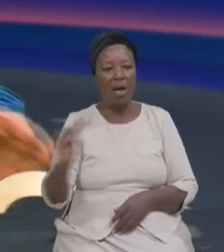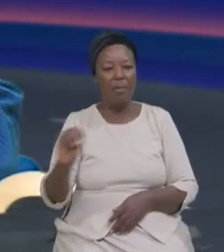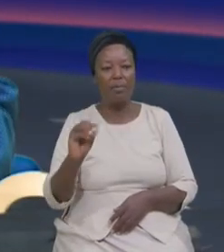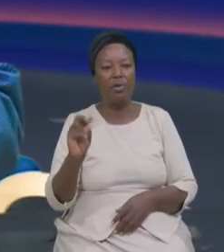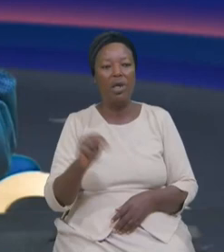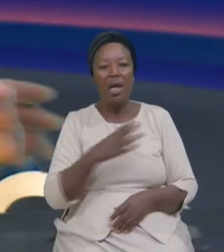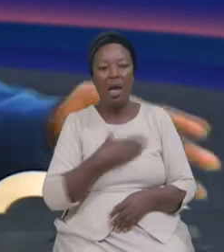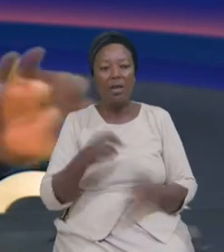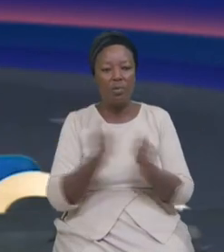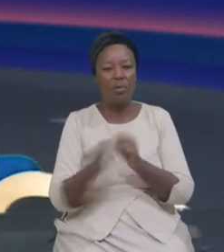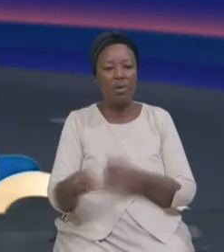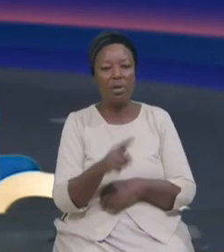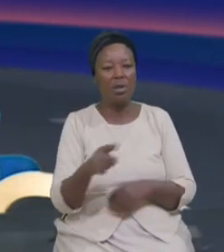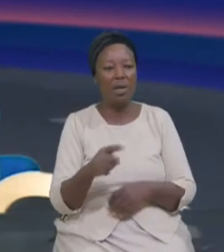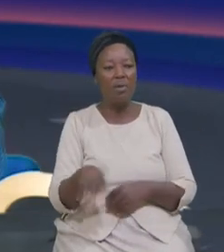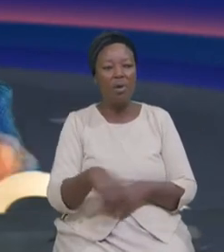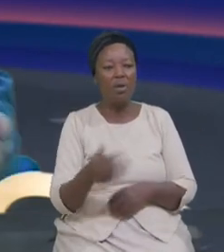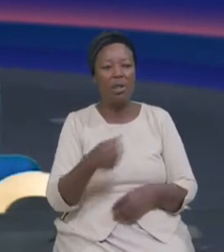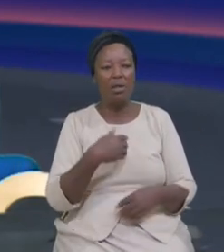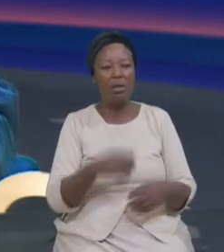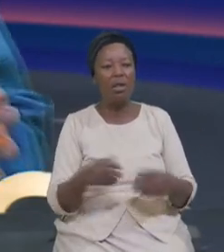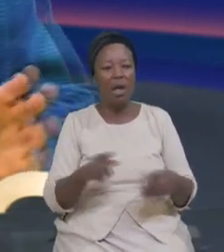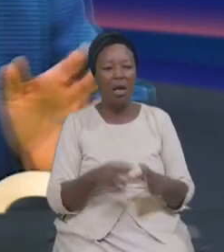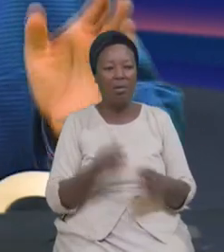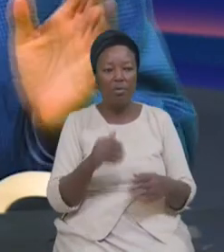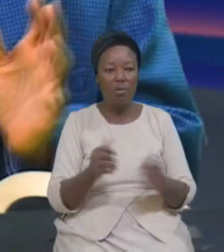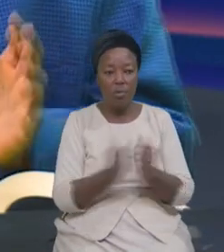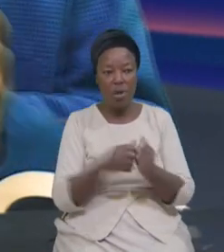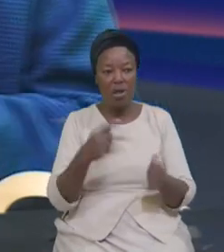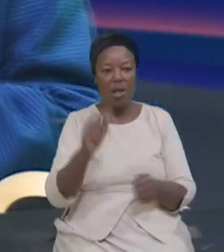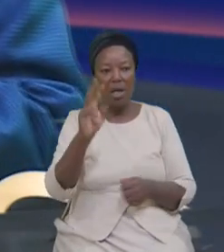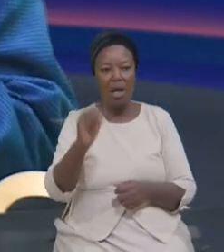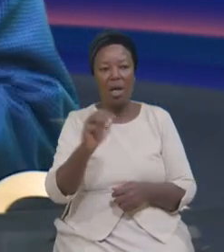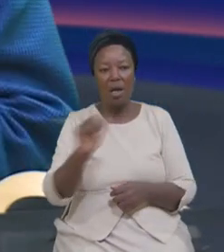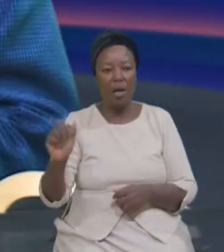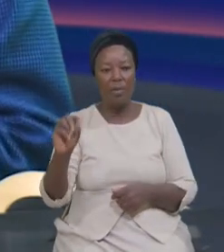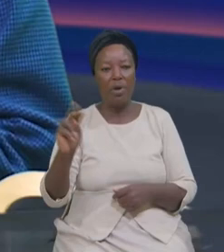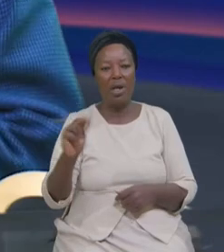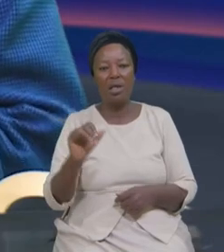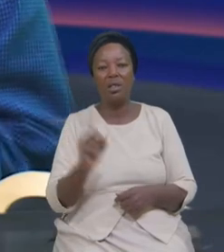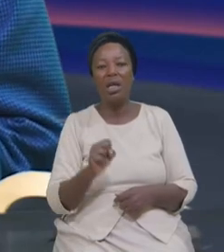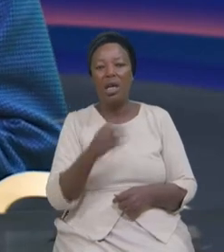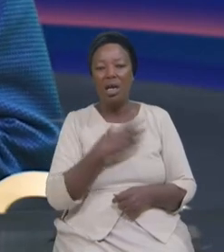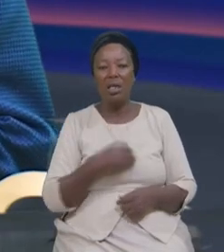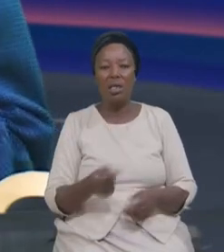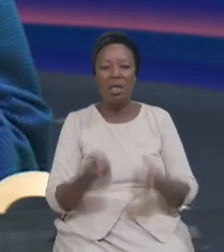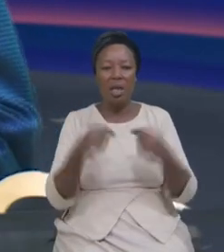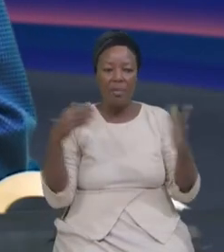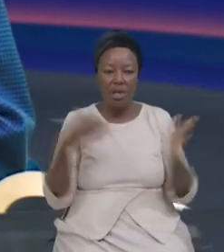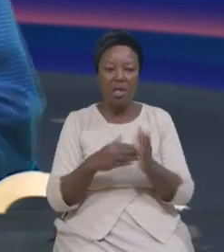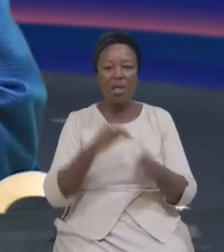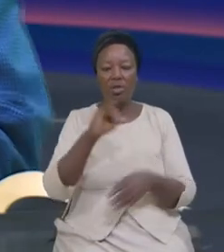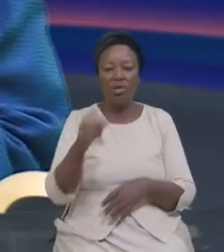the others beside the Amorites, they came against Jehoshaphat to battle. You